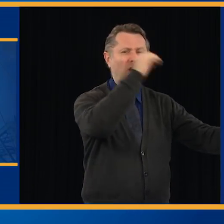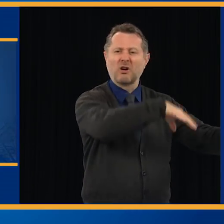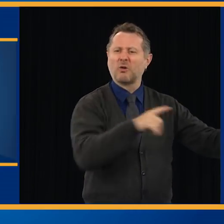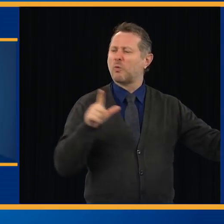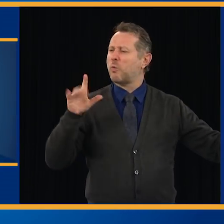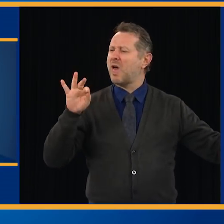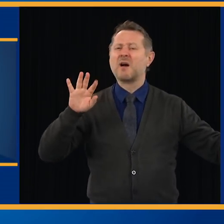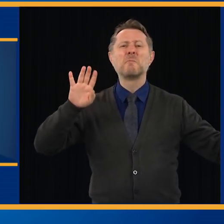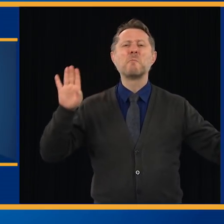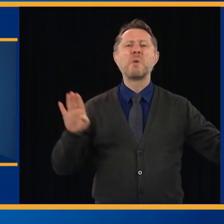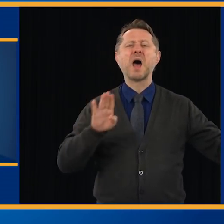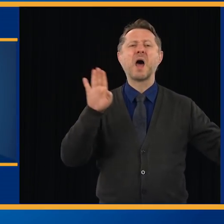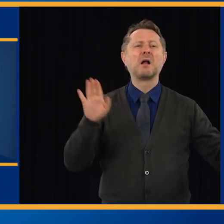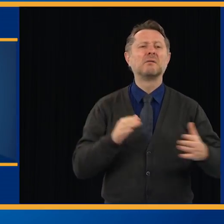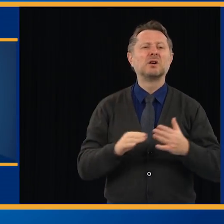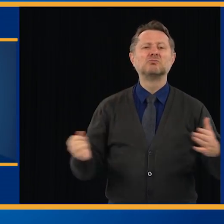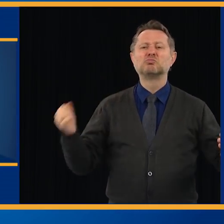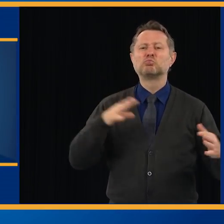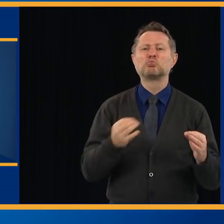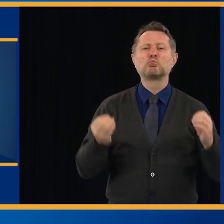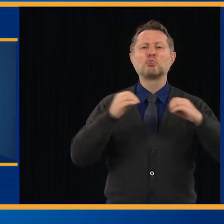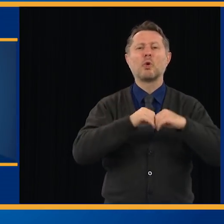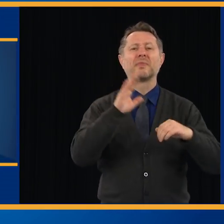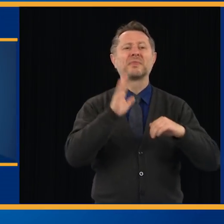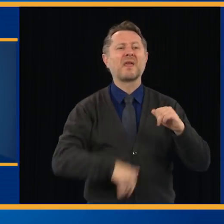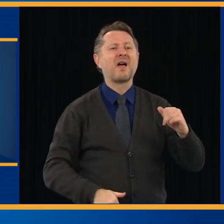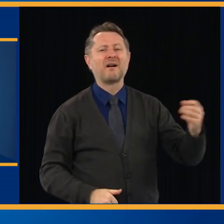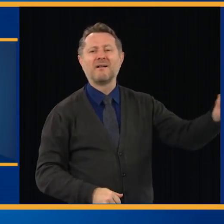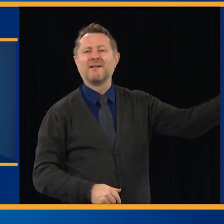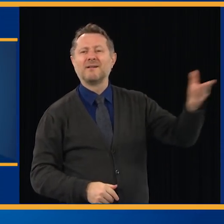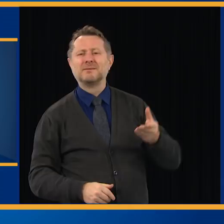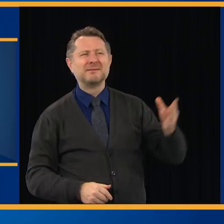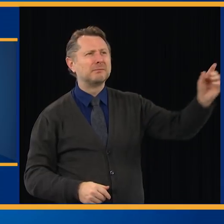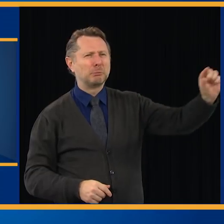than we take out. On the other hand,